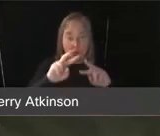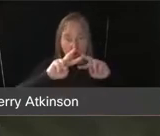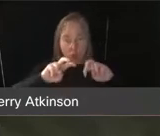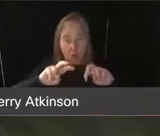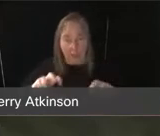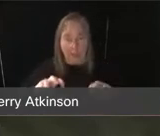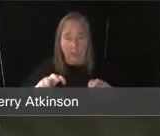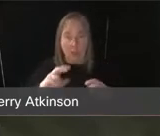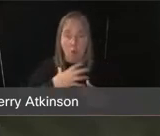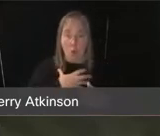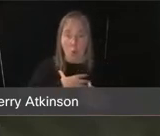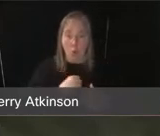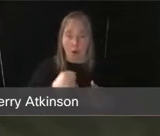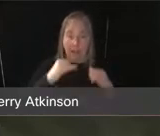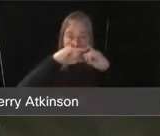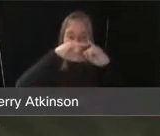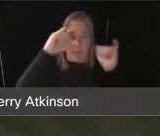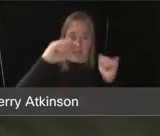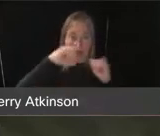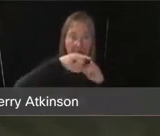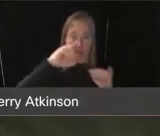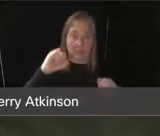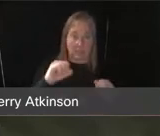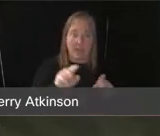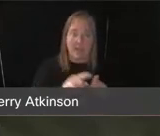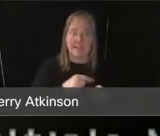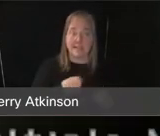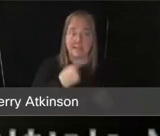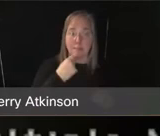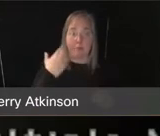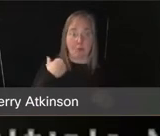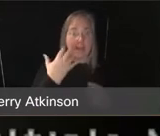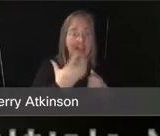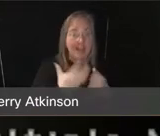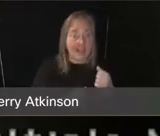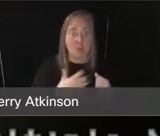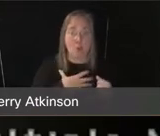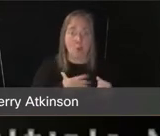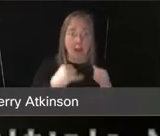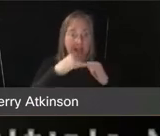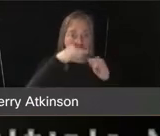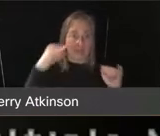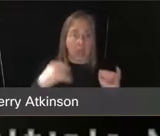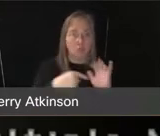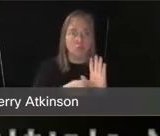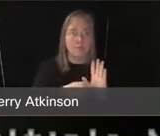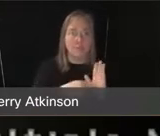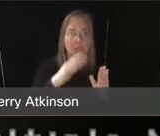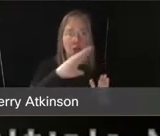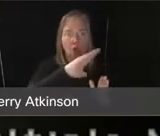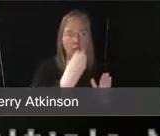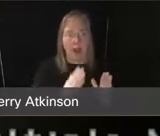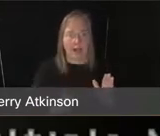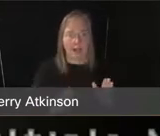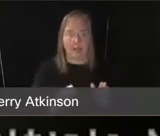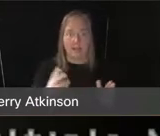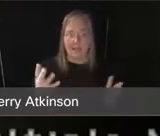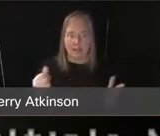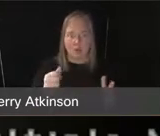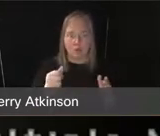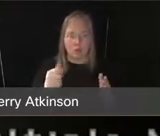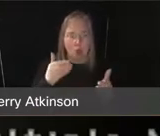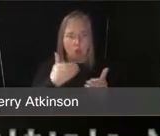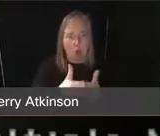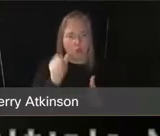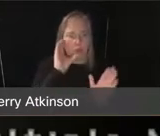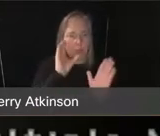white lines, as I mentioned before, each of those white lines is a crack. So here's a closer picture of that pipe.